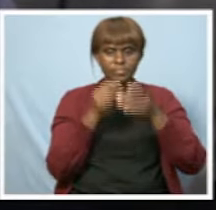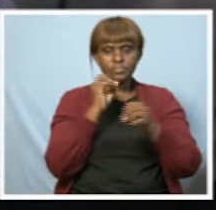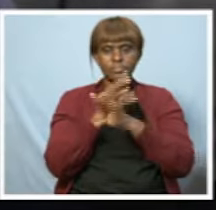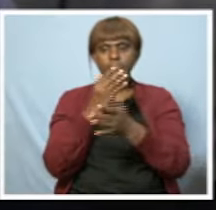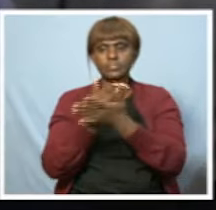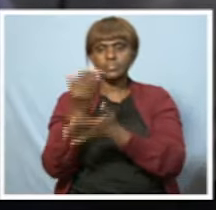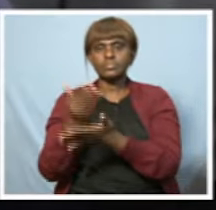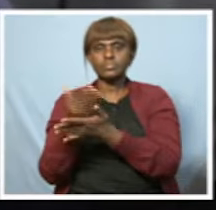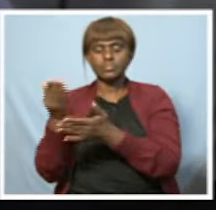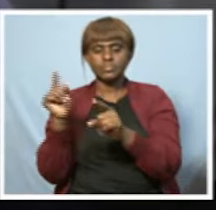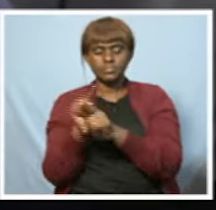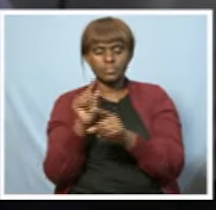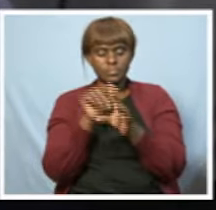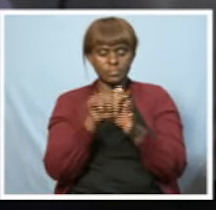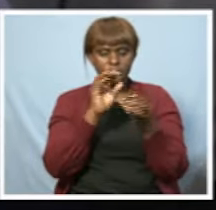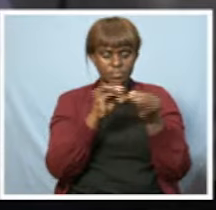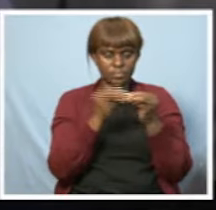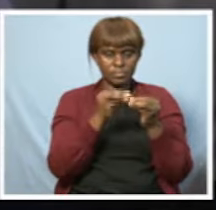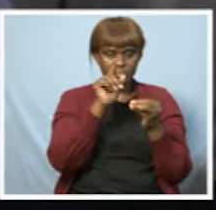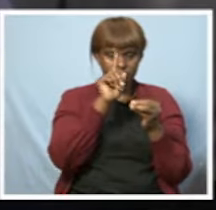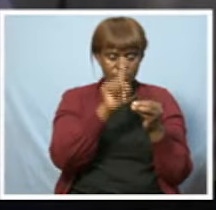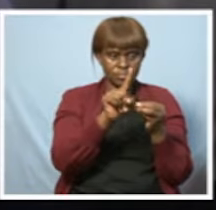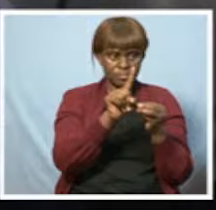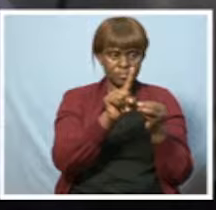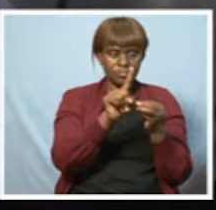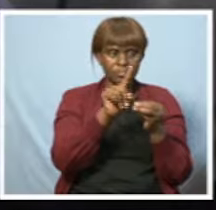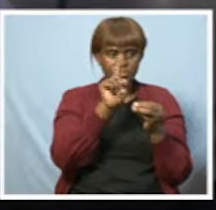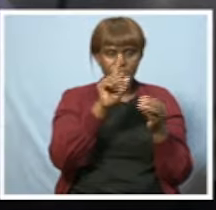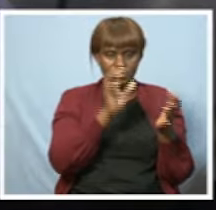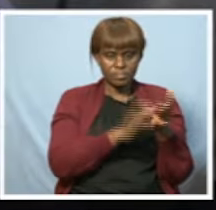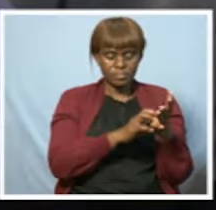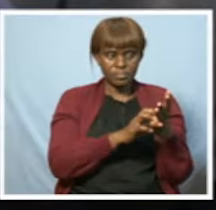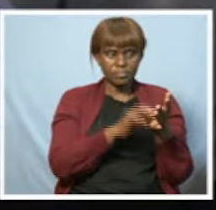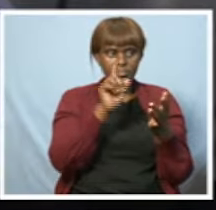procured was on average